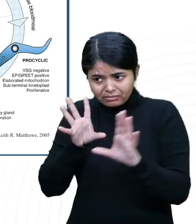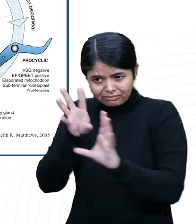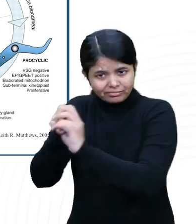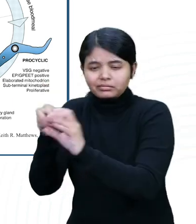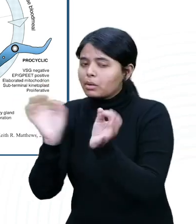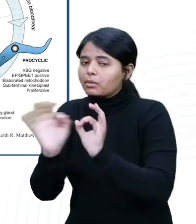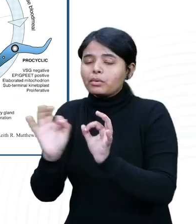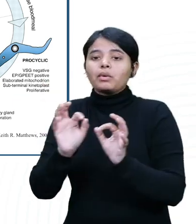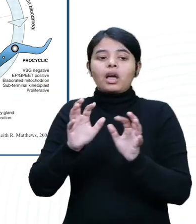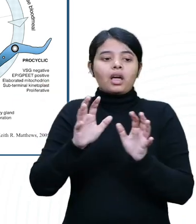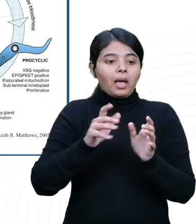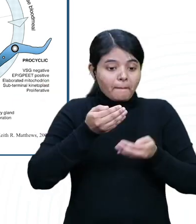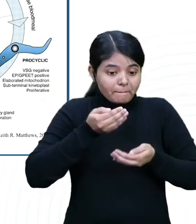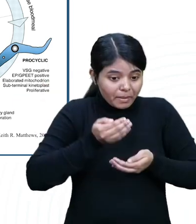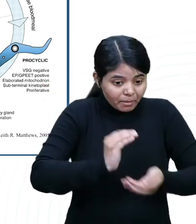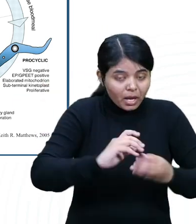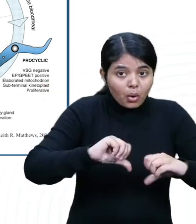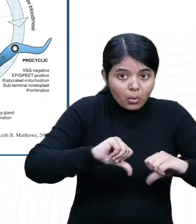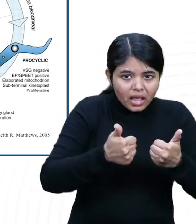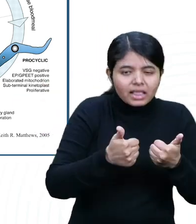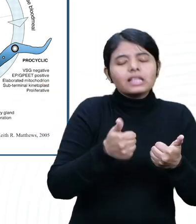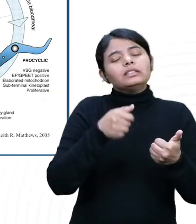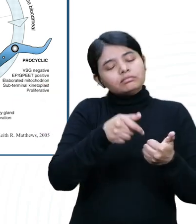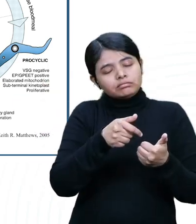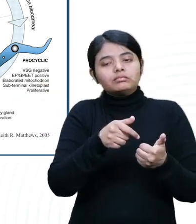the Trypanosoma brucei is completed.